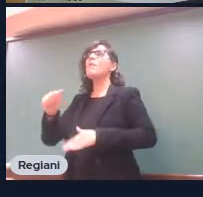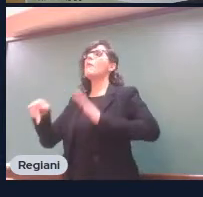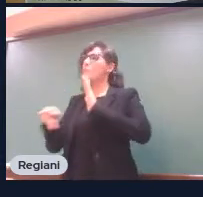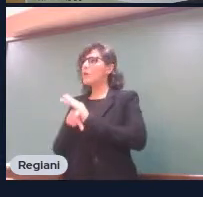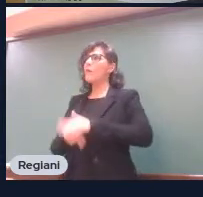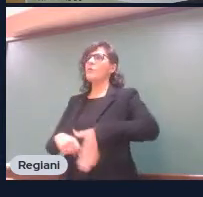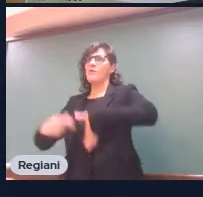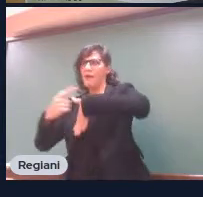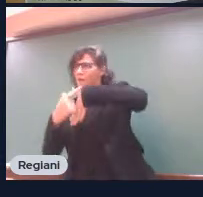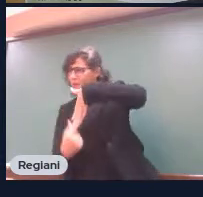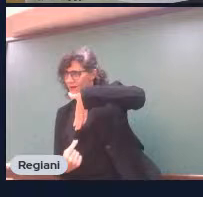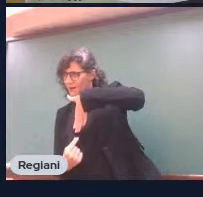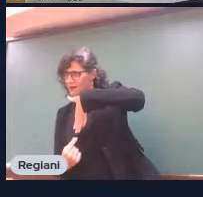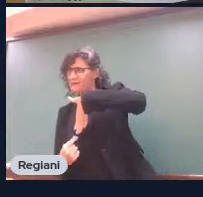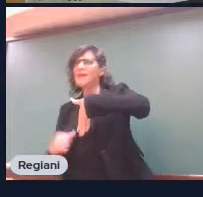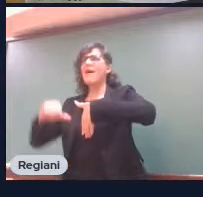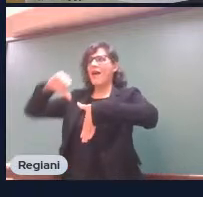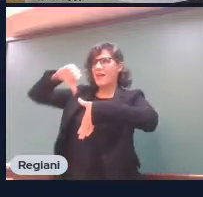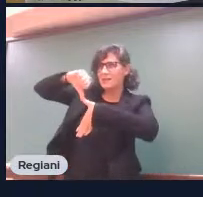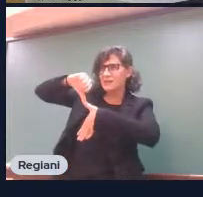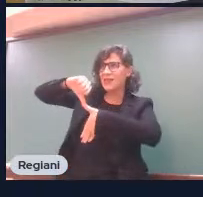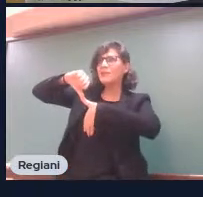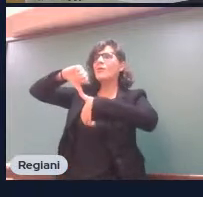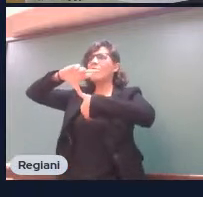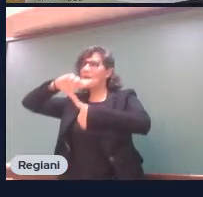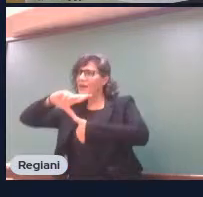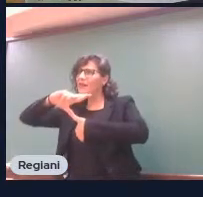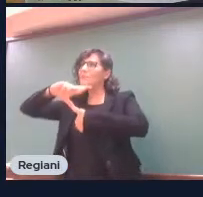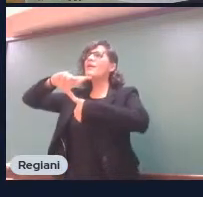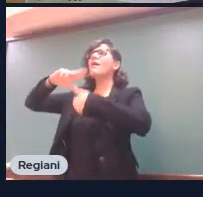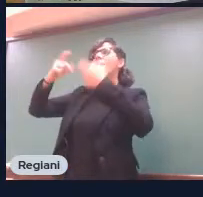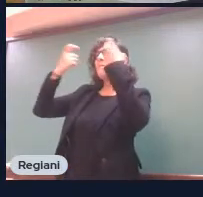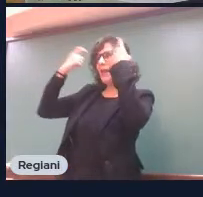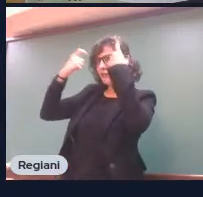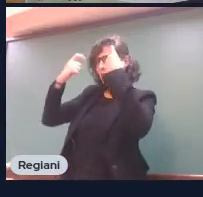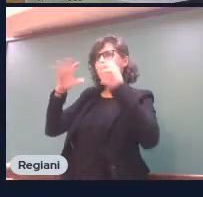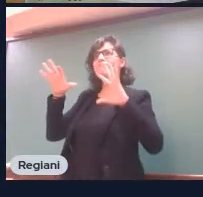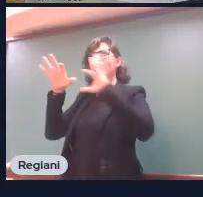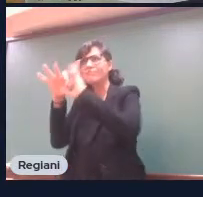Central Caribbean, and Mexico, which was abbreviated to